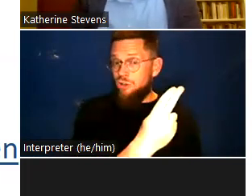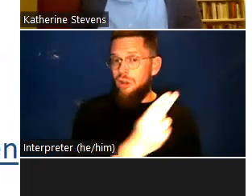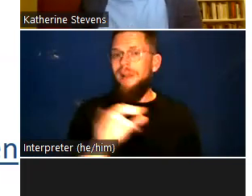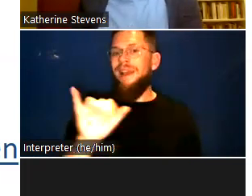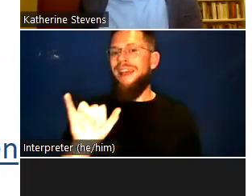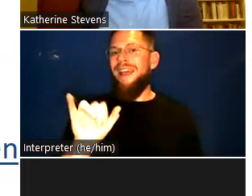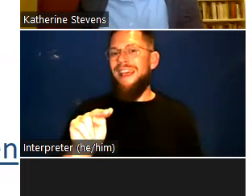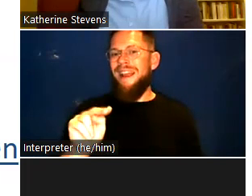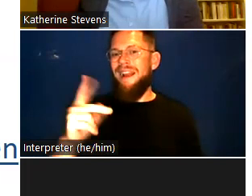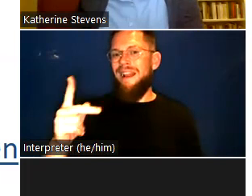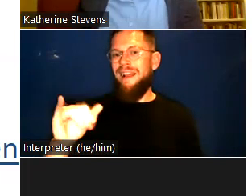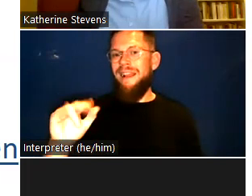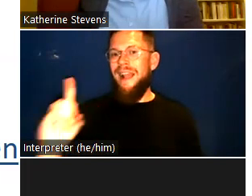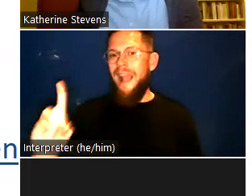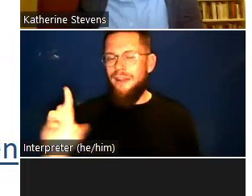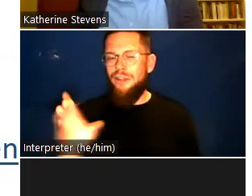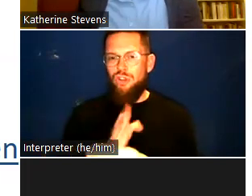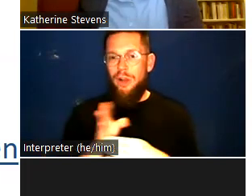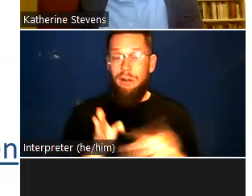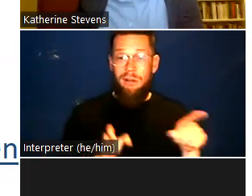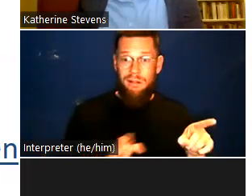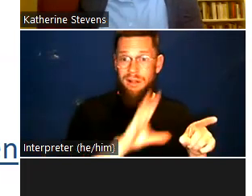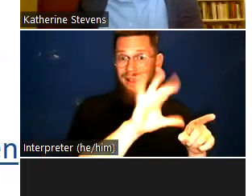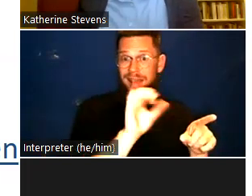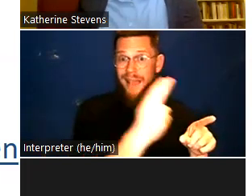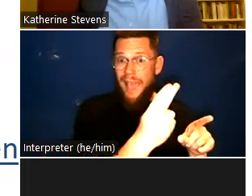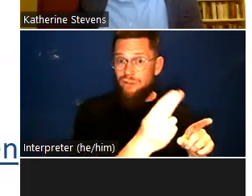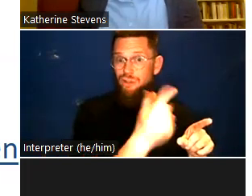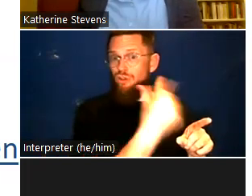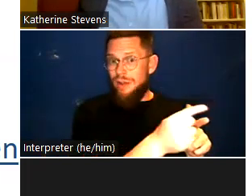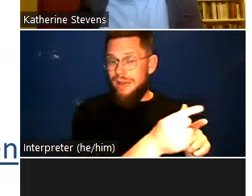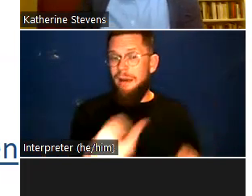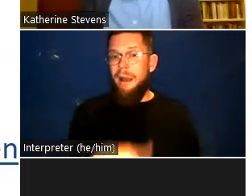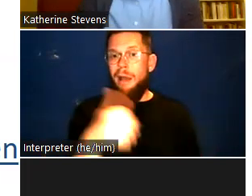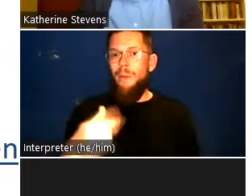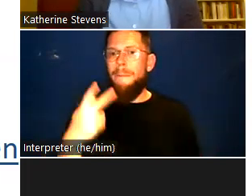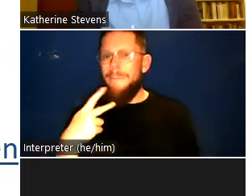share. And if you remember, cash share is the green and in-kind share is the pink.